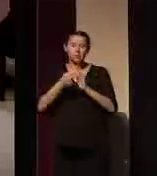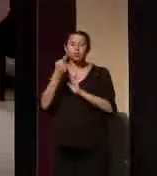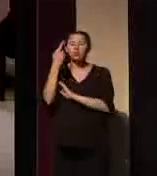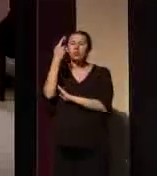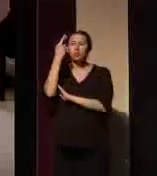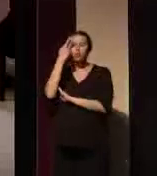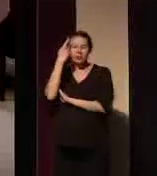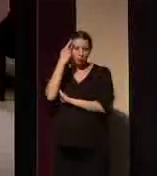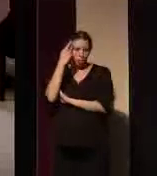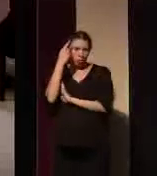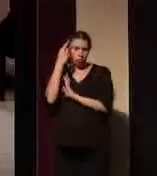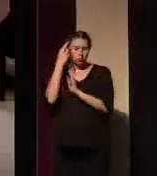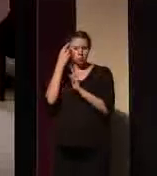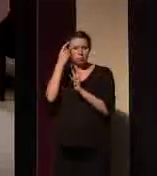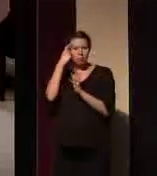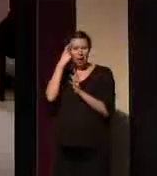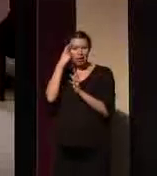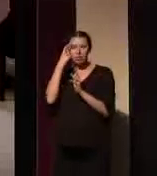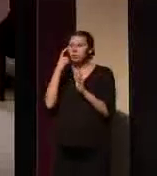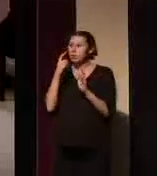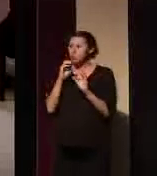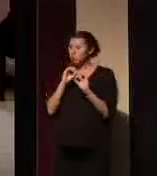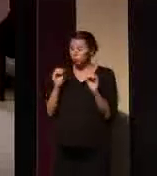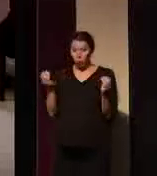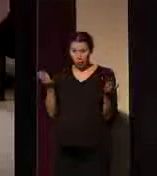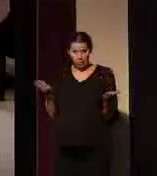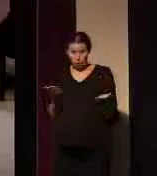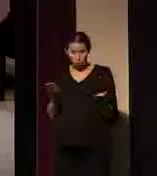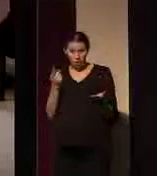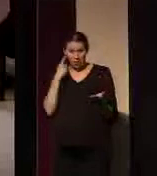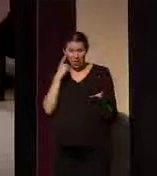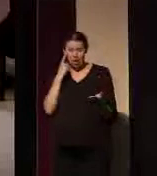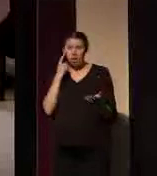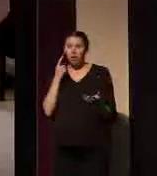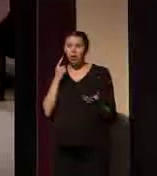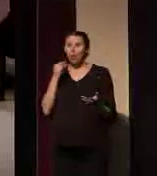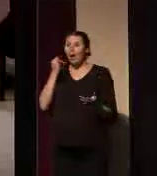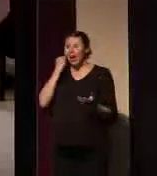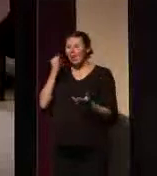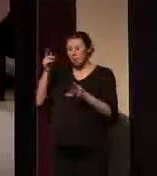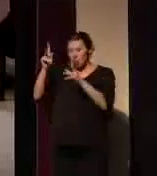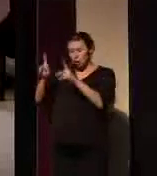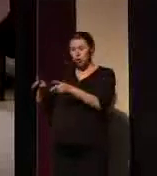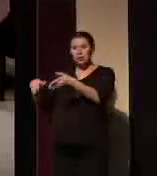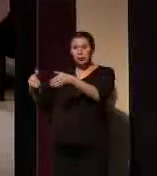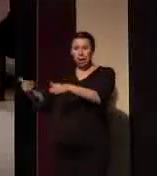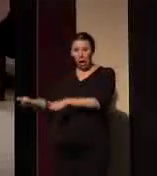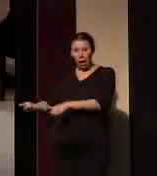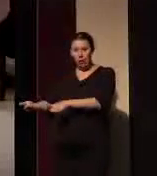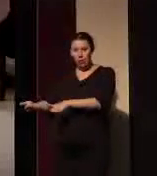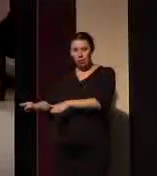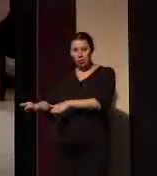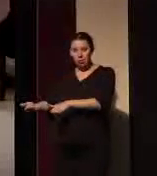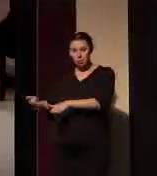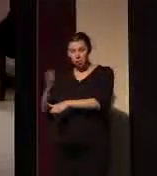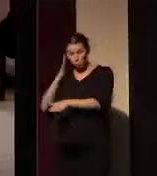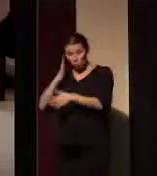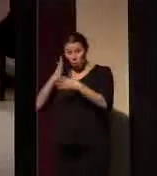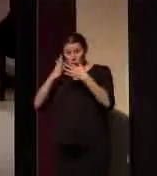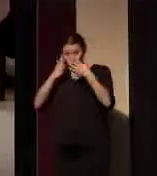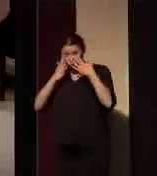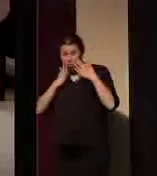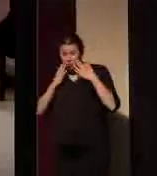We all can agree. I don't think nobody in this room would disagree. If you lose a loved one, you're going to grieve. Isn't that